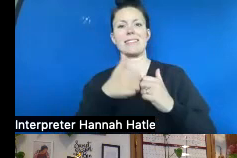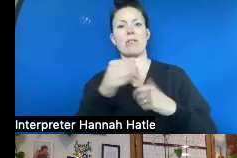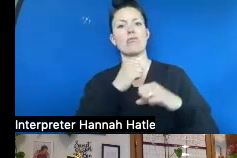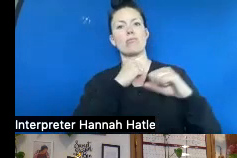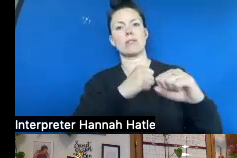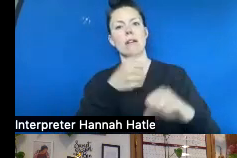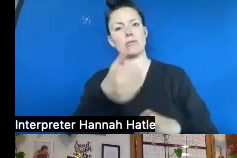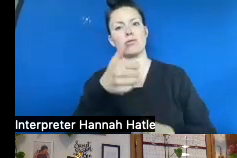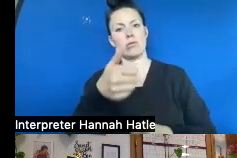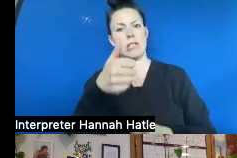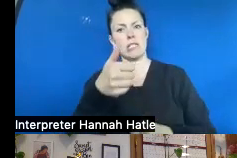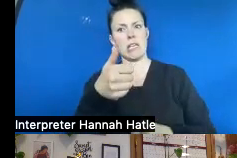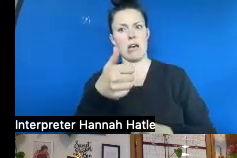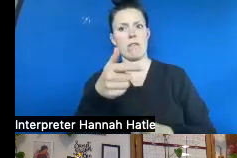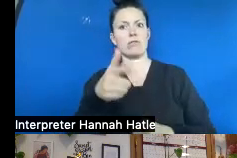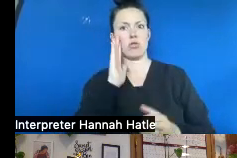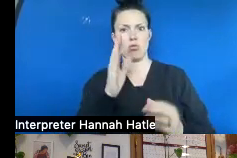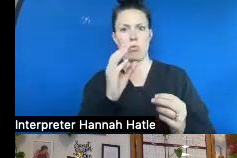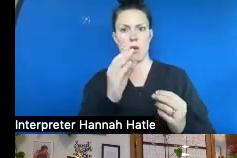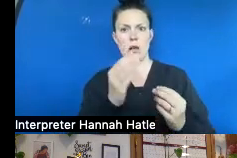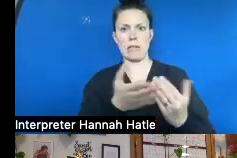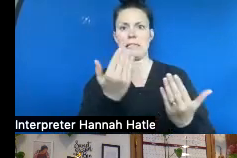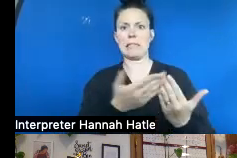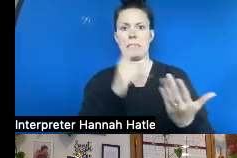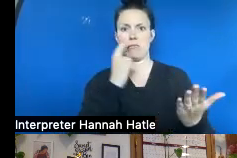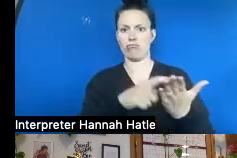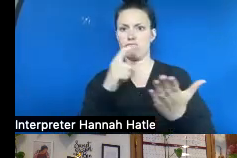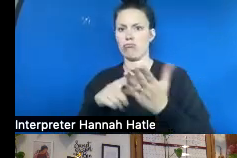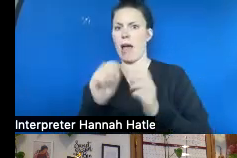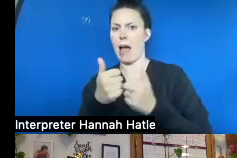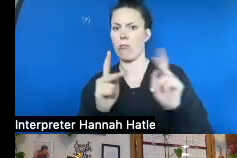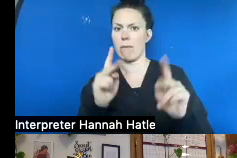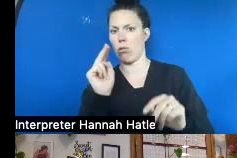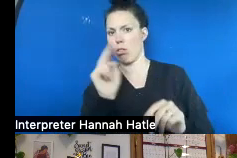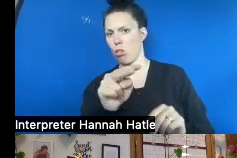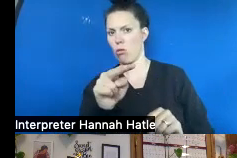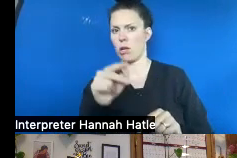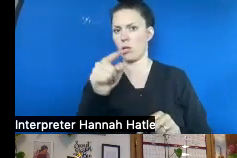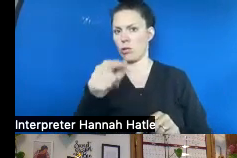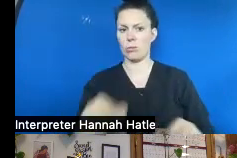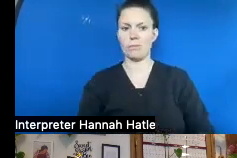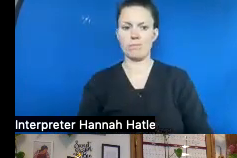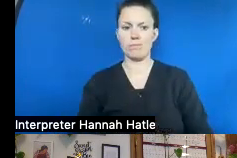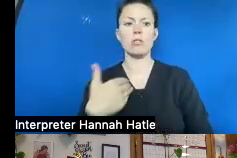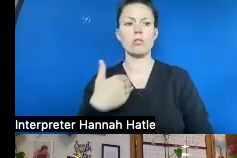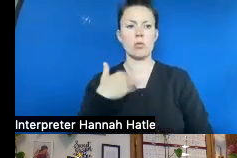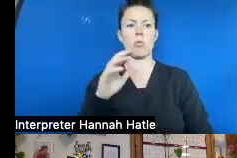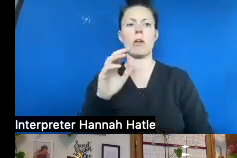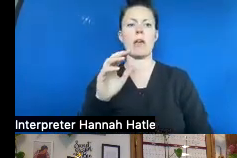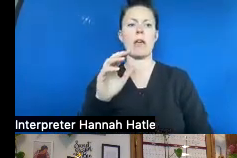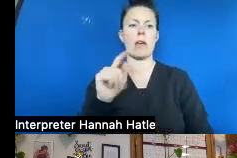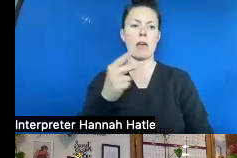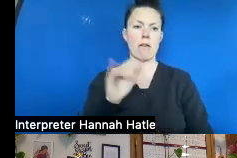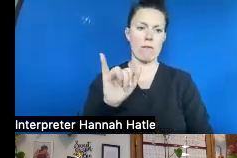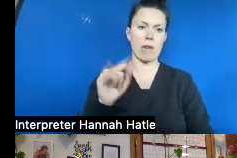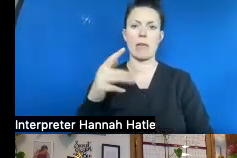can save yourself from more harm. So there is they, them, theirs, Z, her,